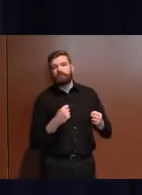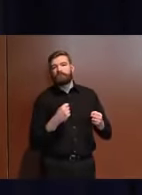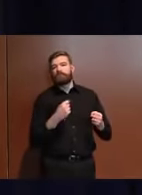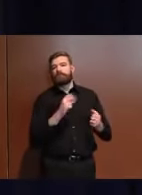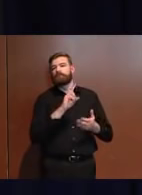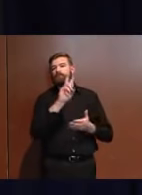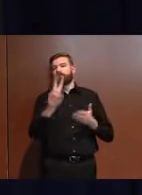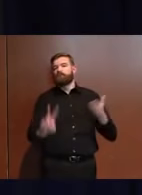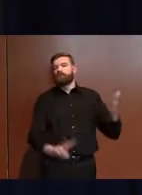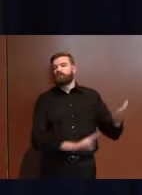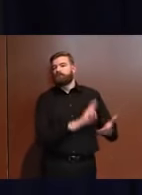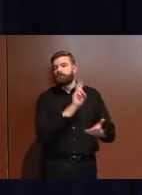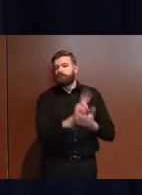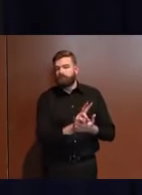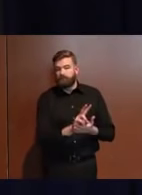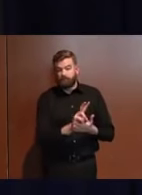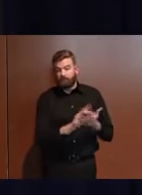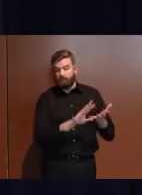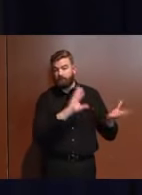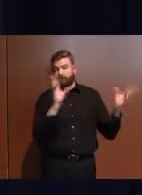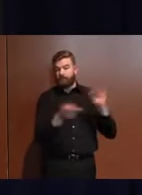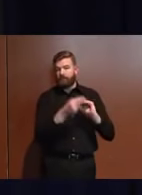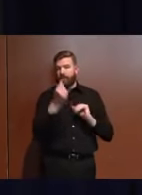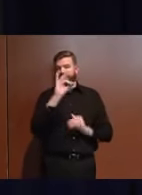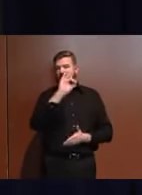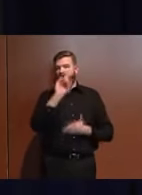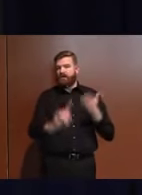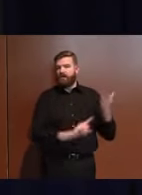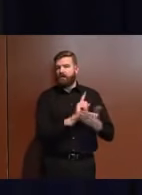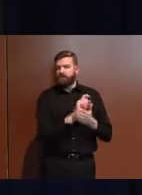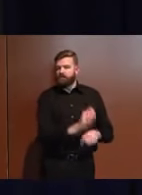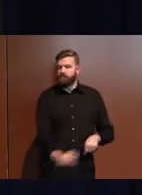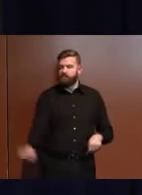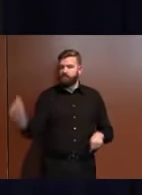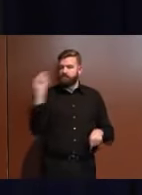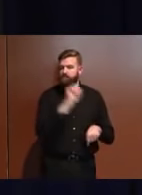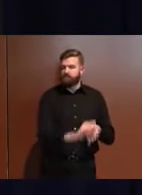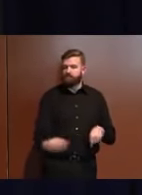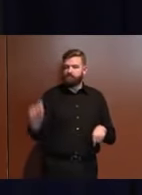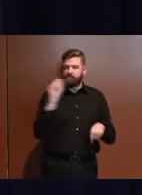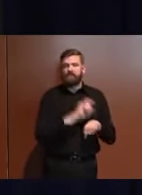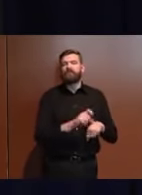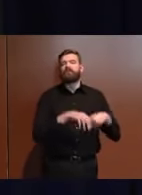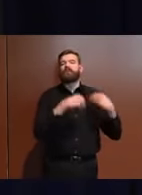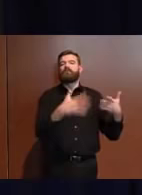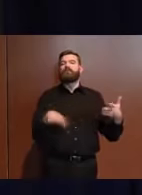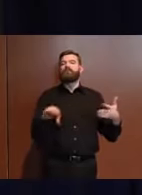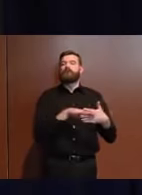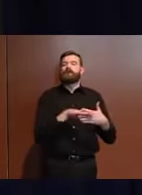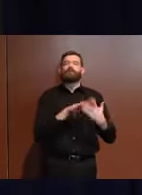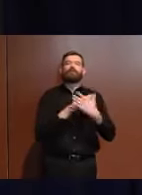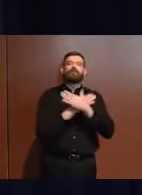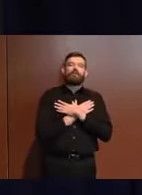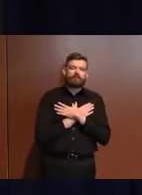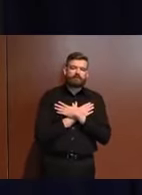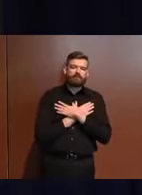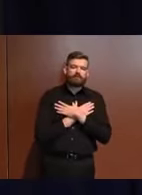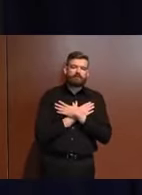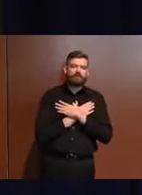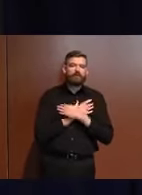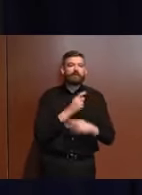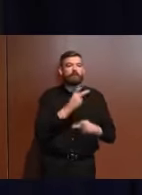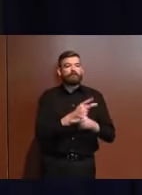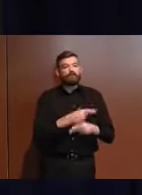of the relief on that staff, I think the commissioner and I both agreed we need to keep those folks